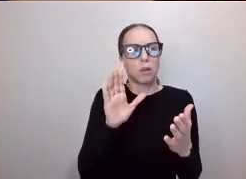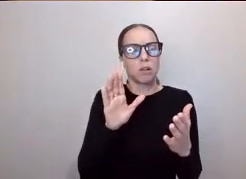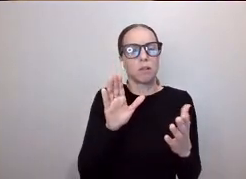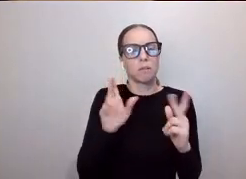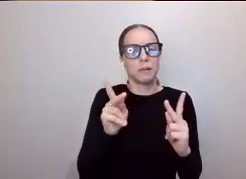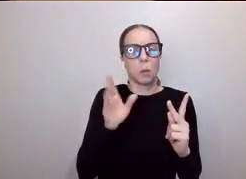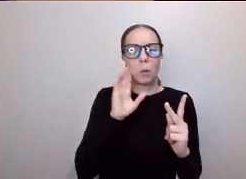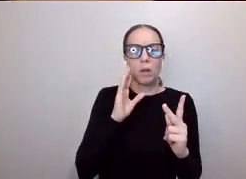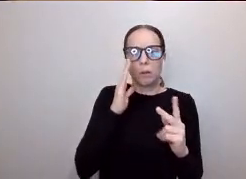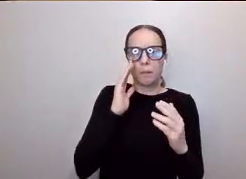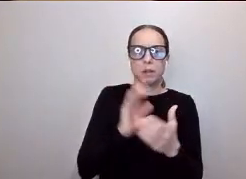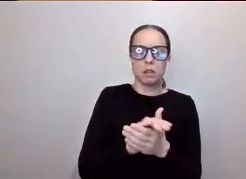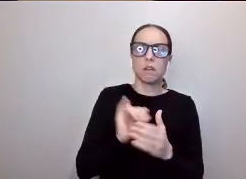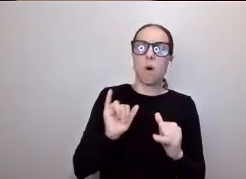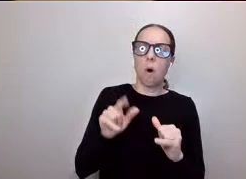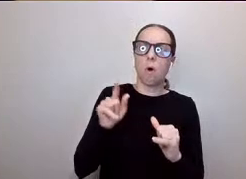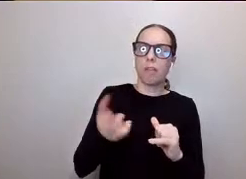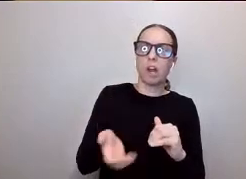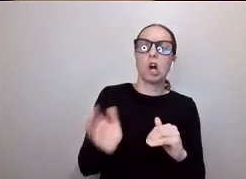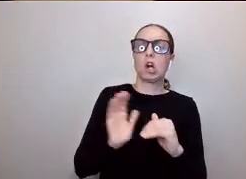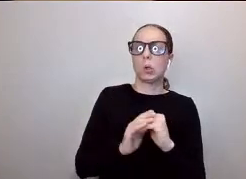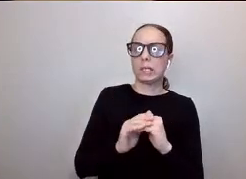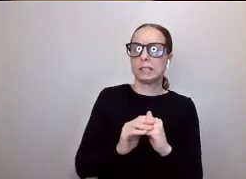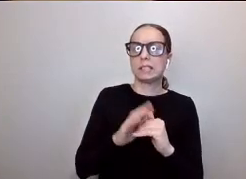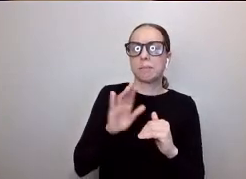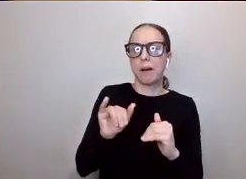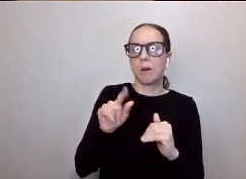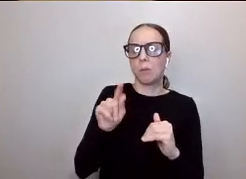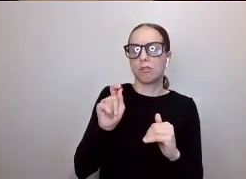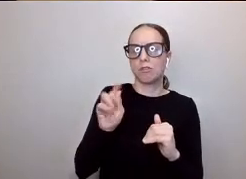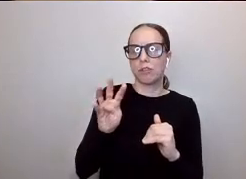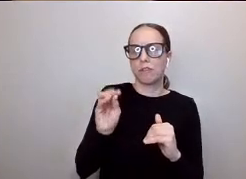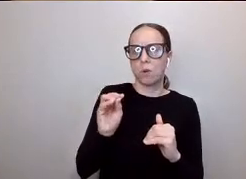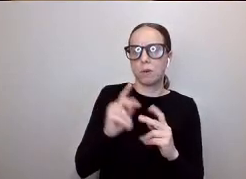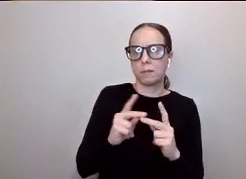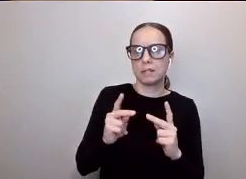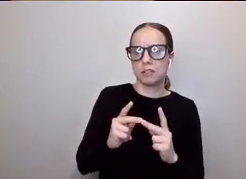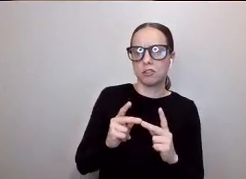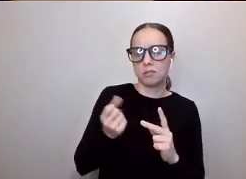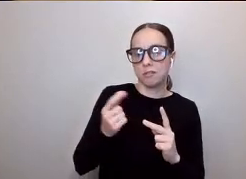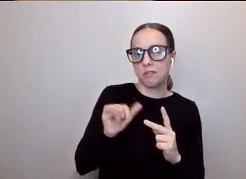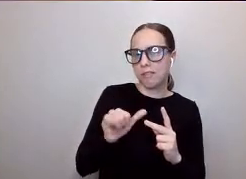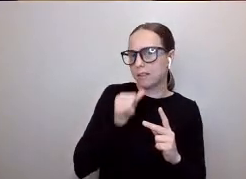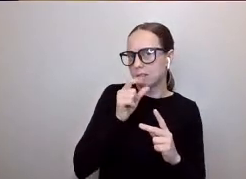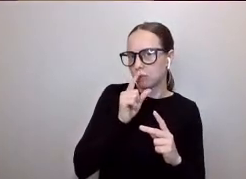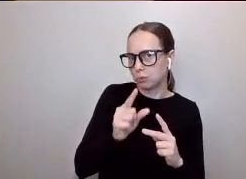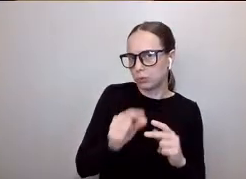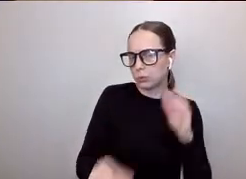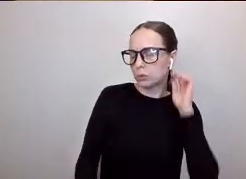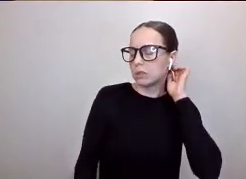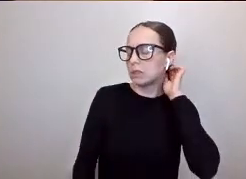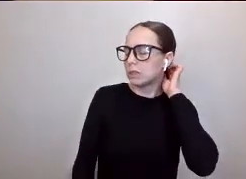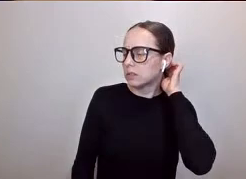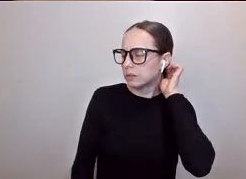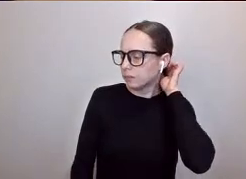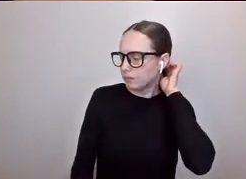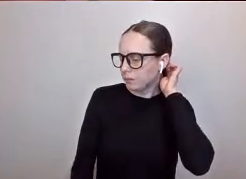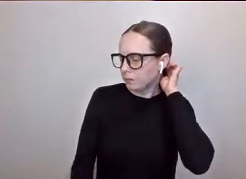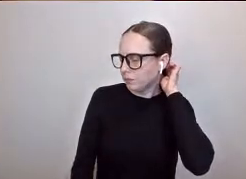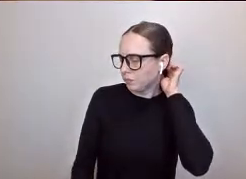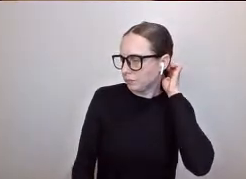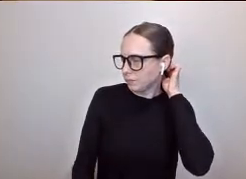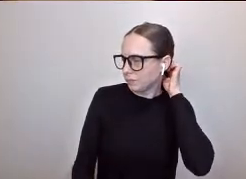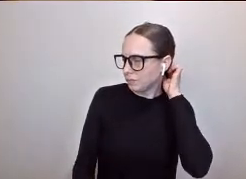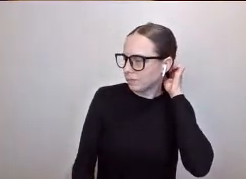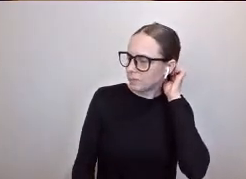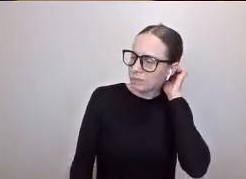by 140 positions, and we know that that's not true. And so I think that those being all the things that we're looking at